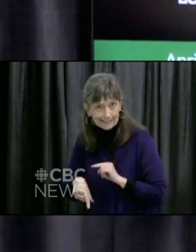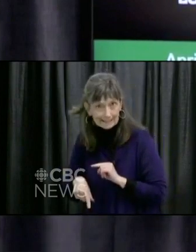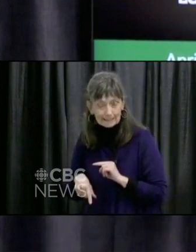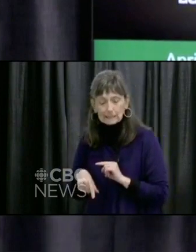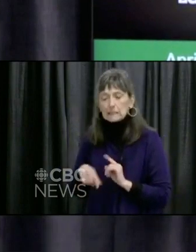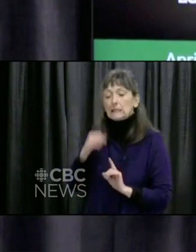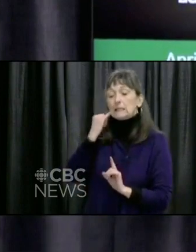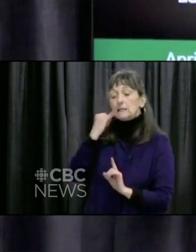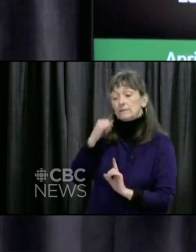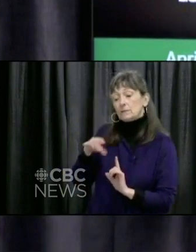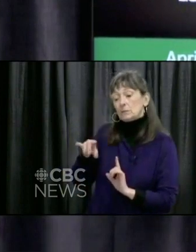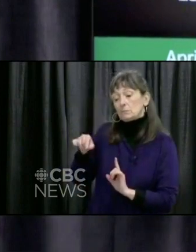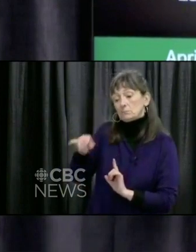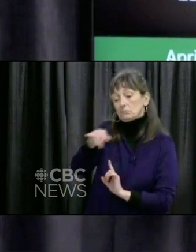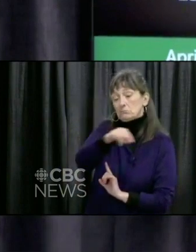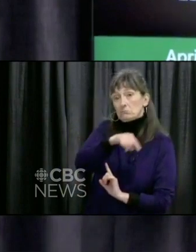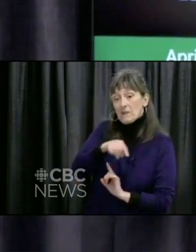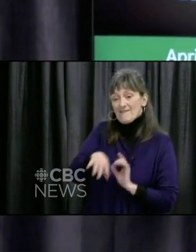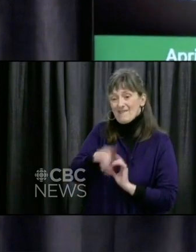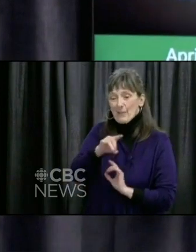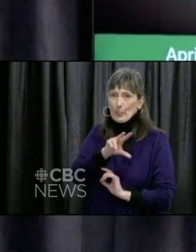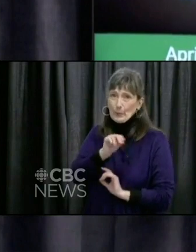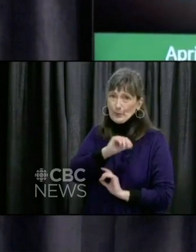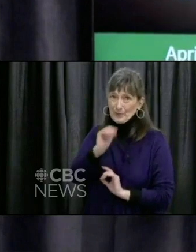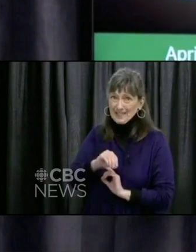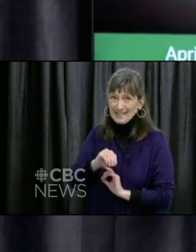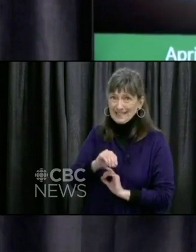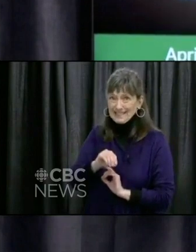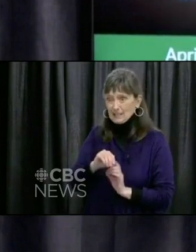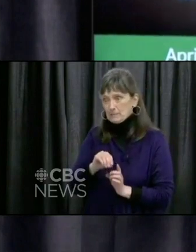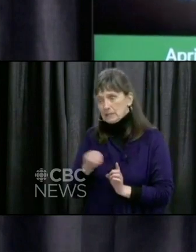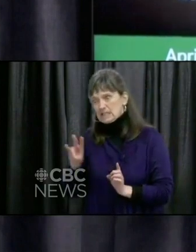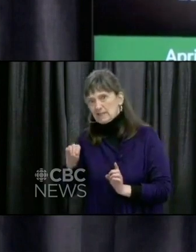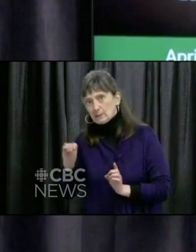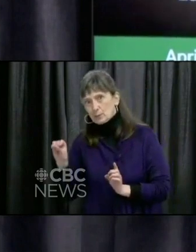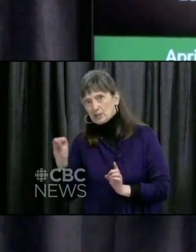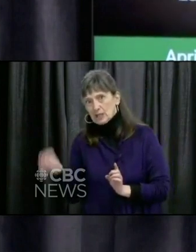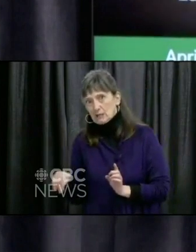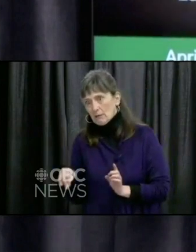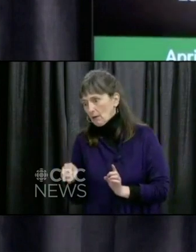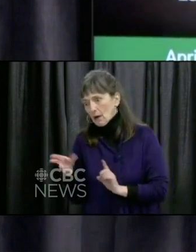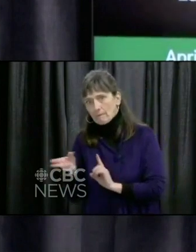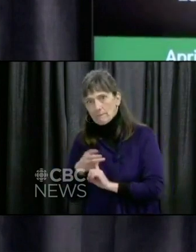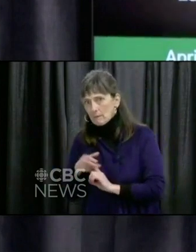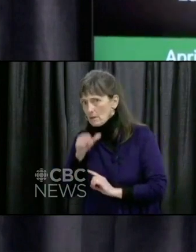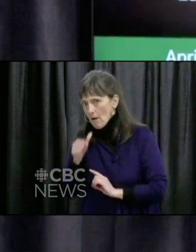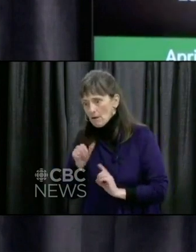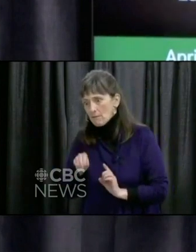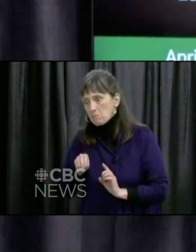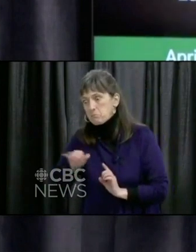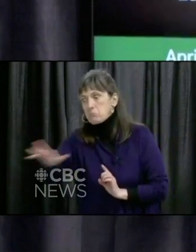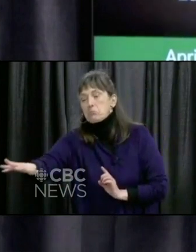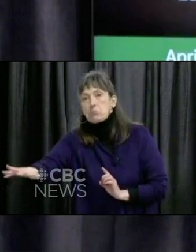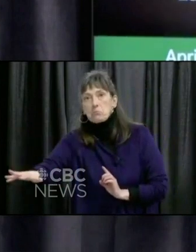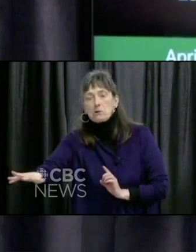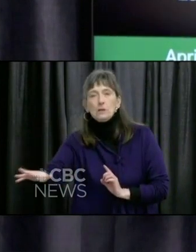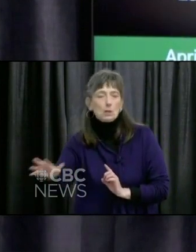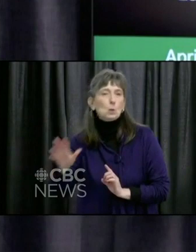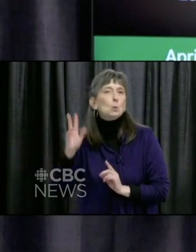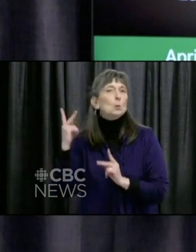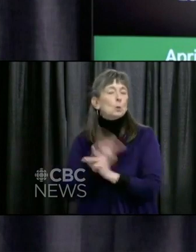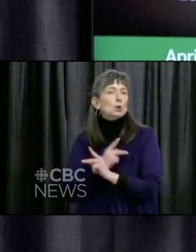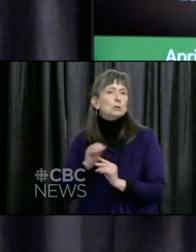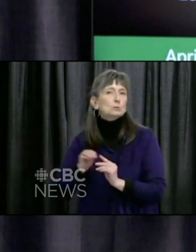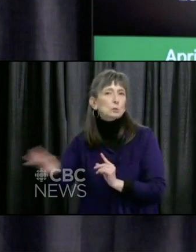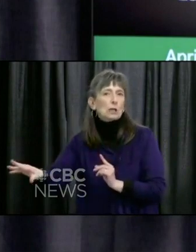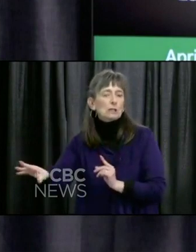than 30% of your contacts, that means that the virus is going to spread within your population. And